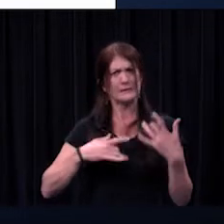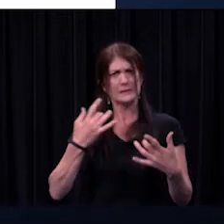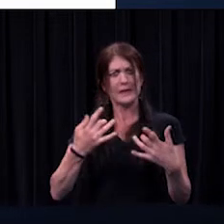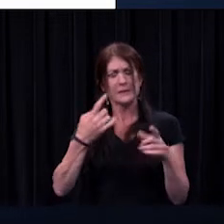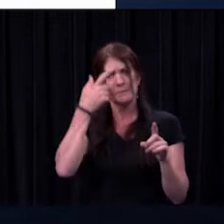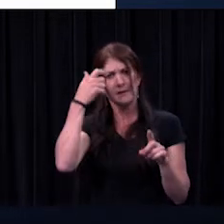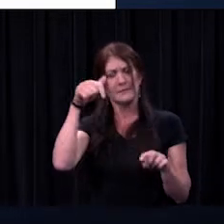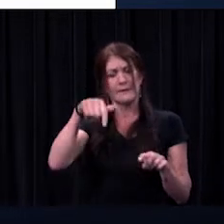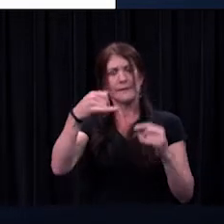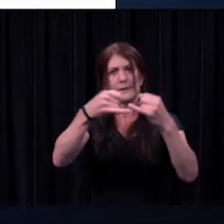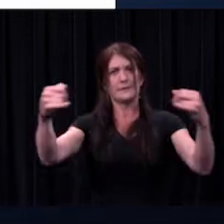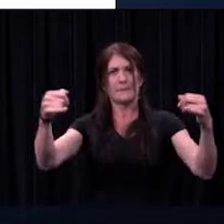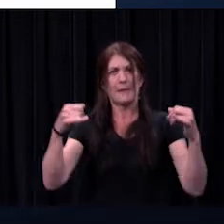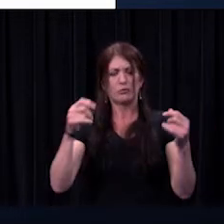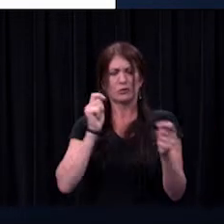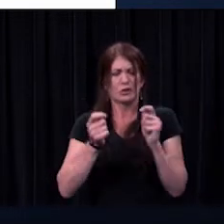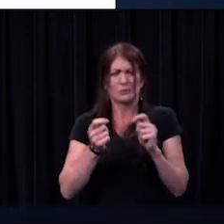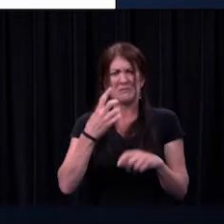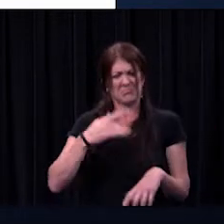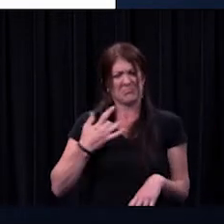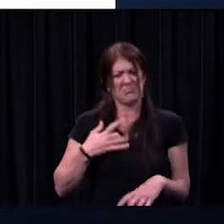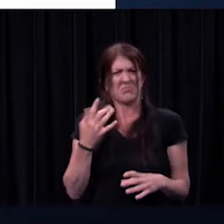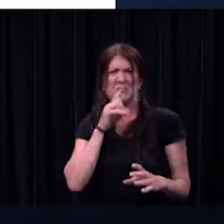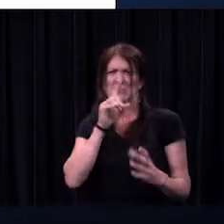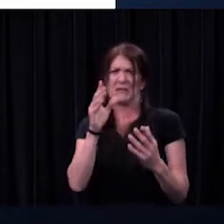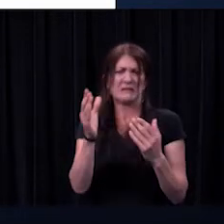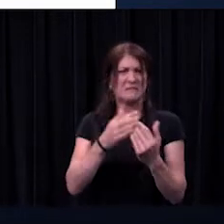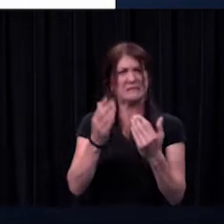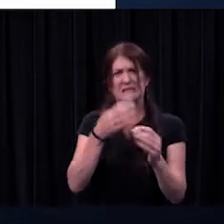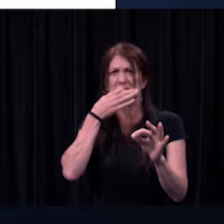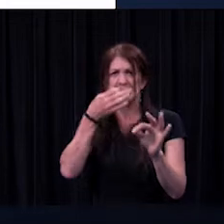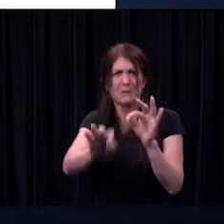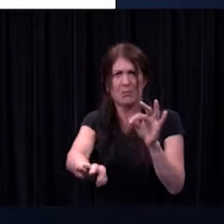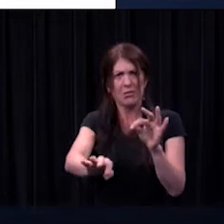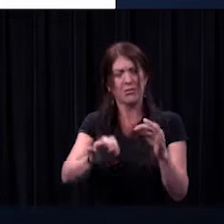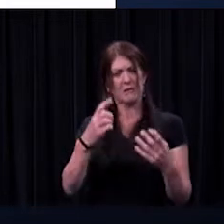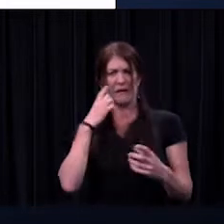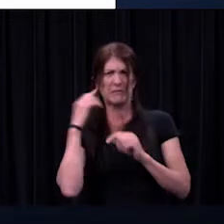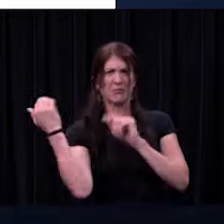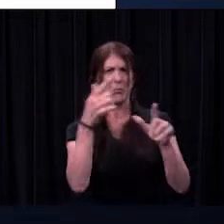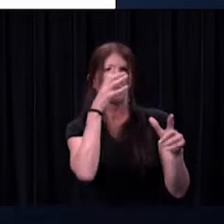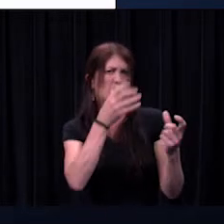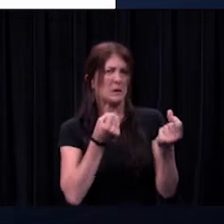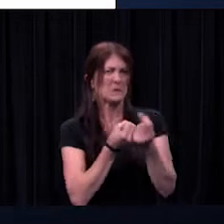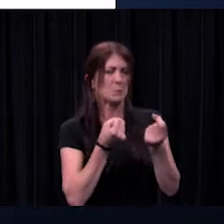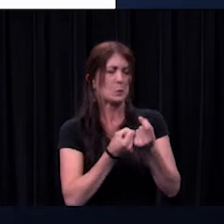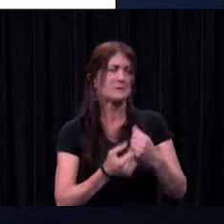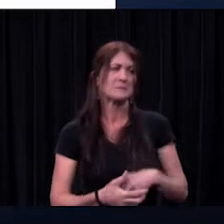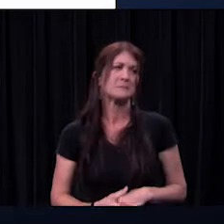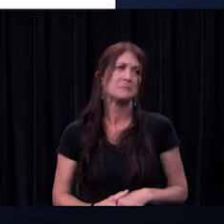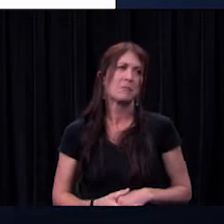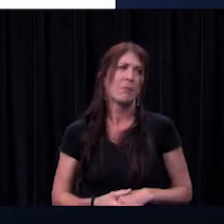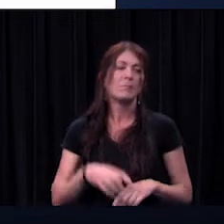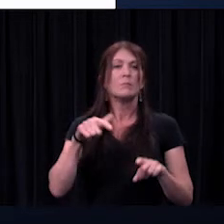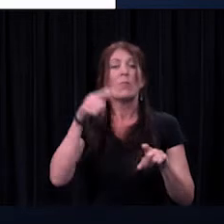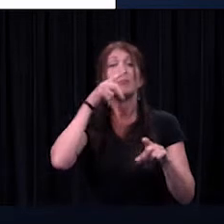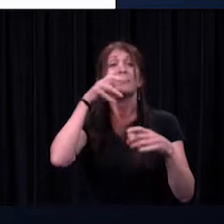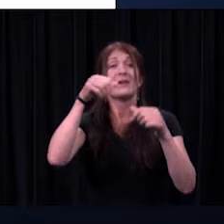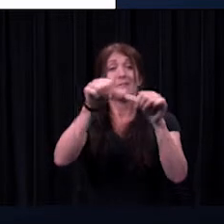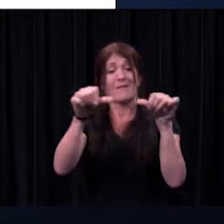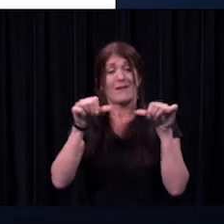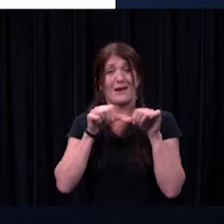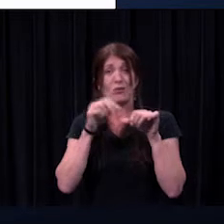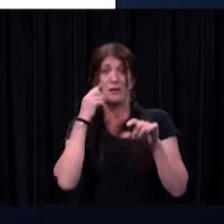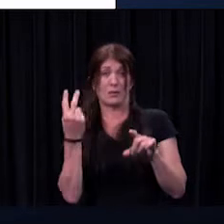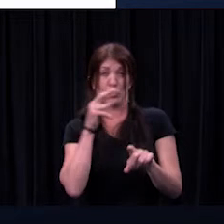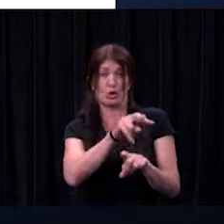really is, I think, pretty easy and should be pretty supported by all. The area that we're looking at